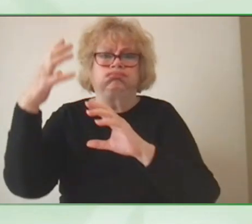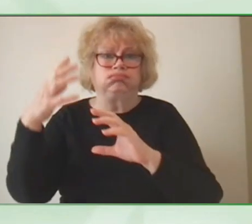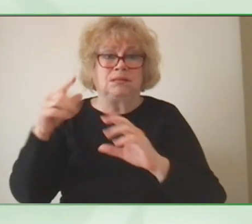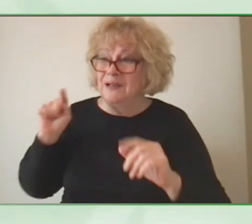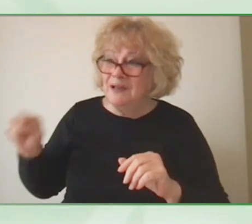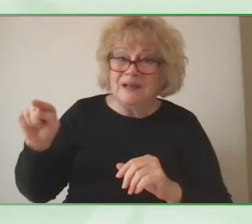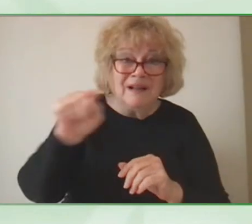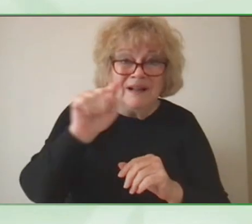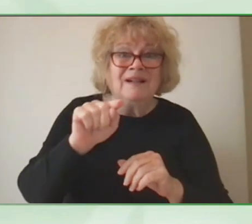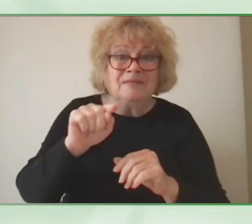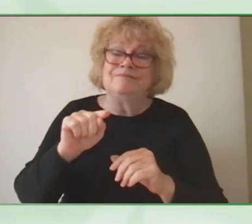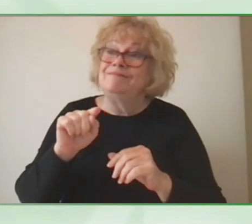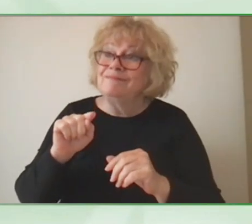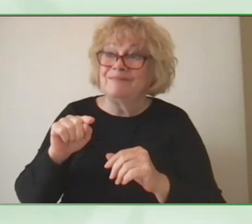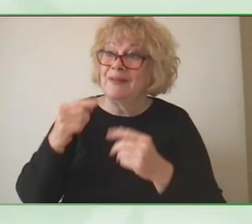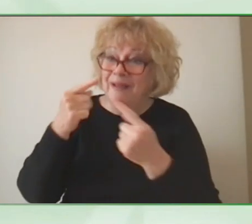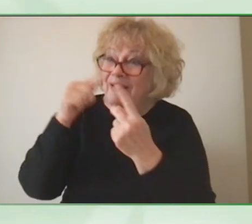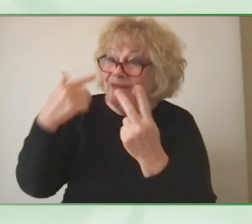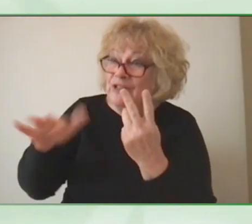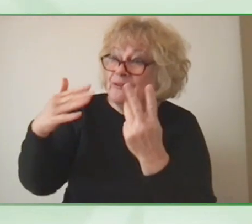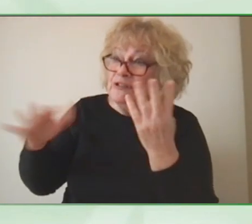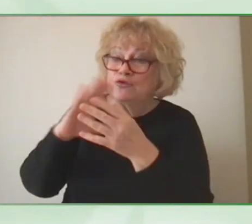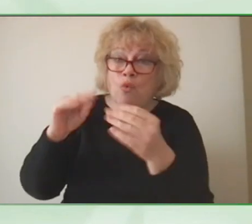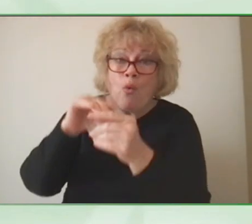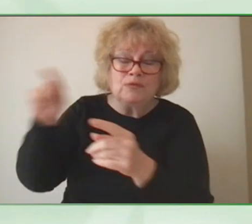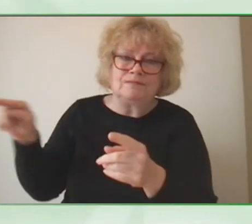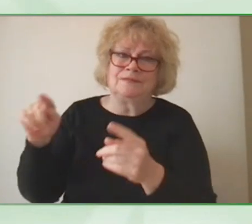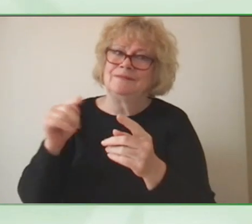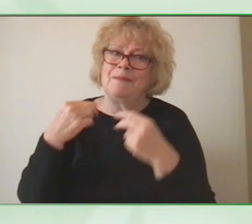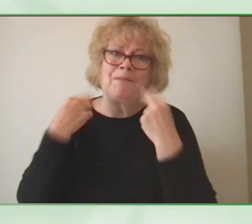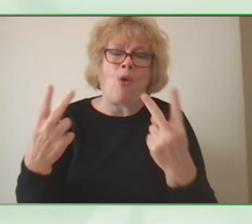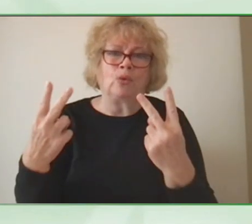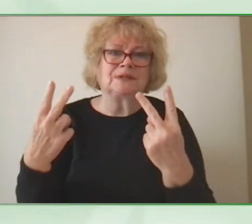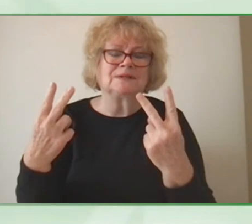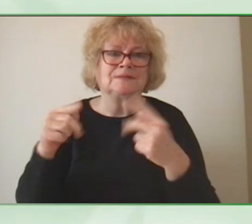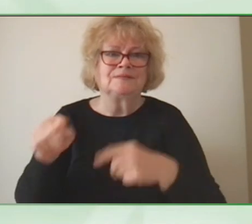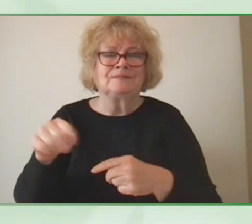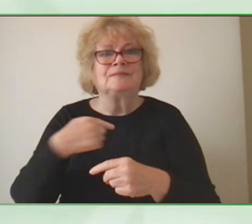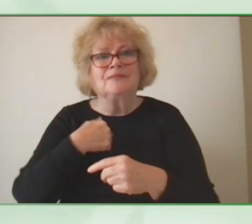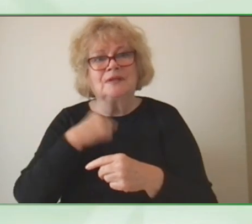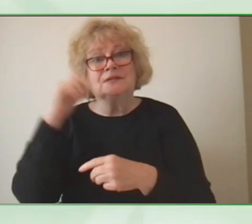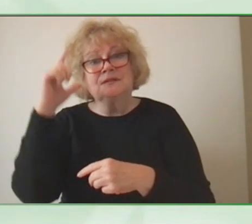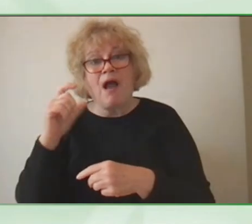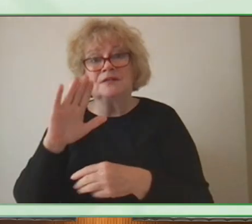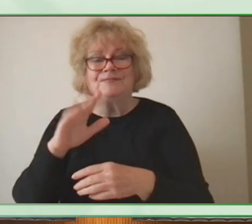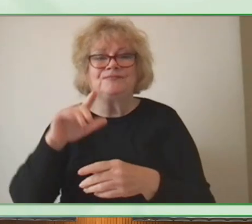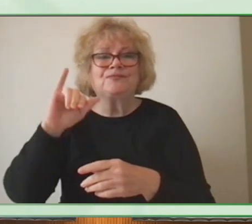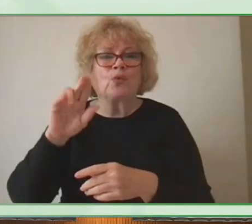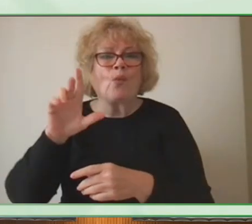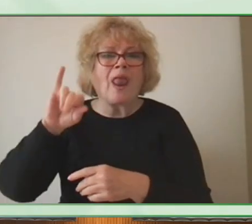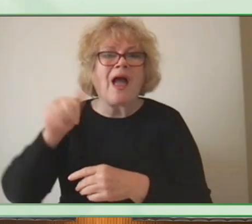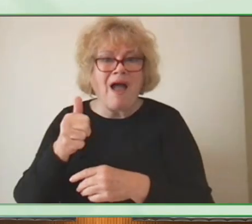pretty intimately, but I'm looking forward for you all to hear what she and her organization have done. Thank